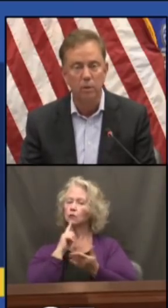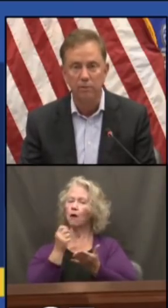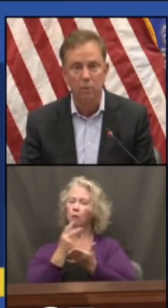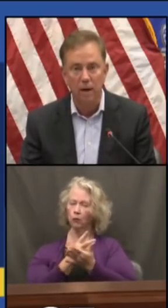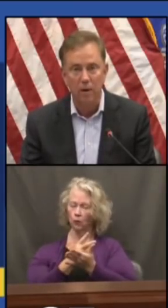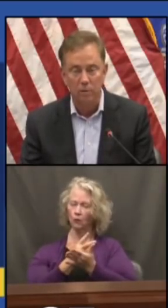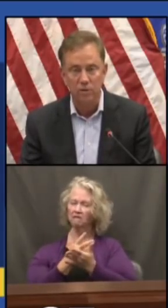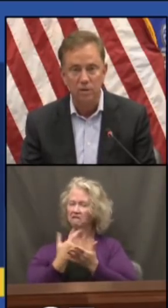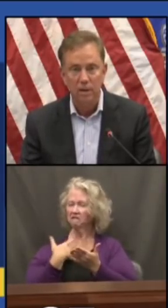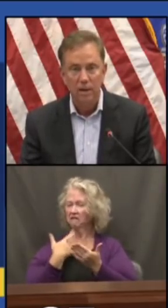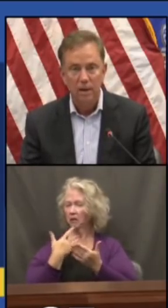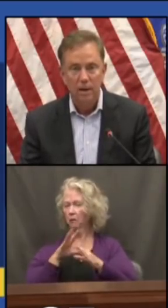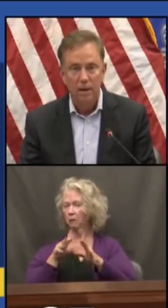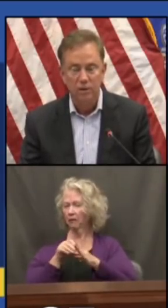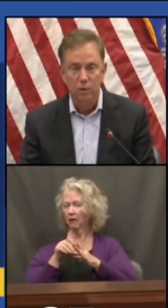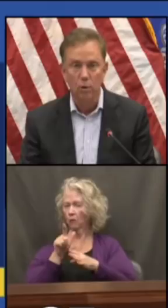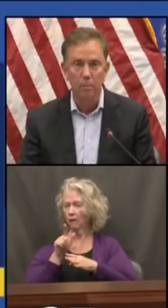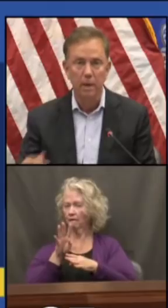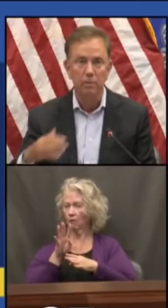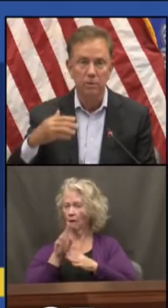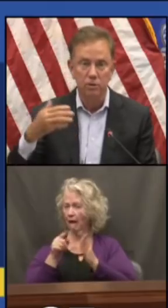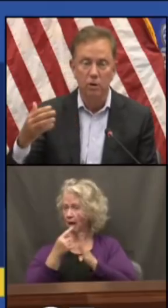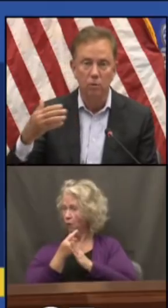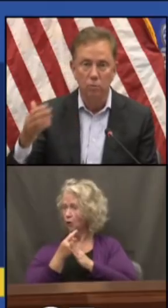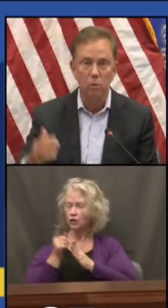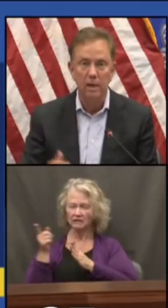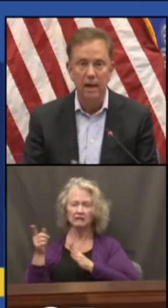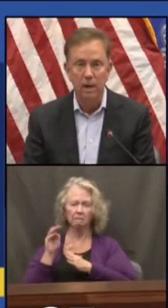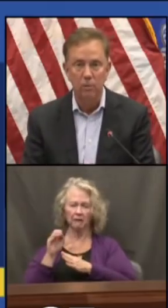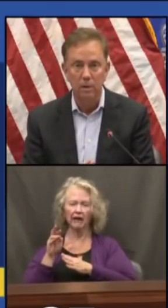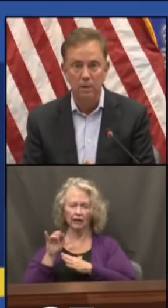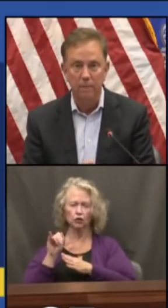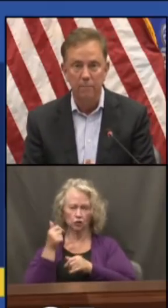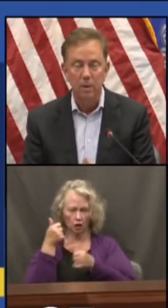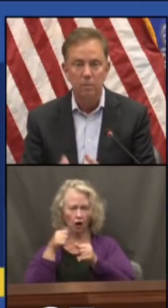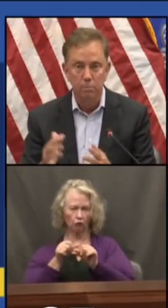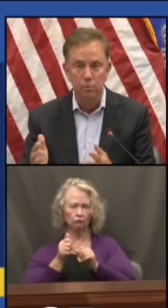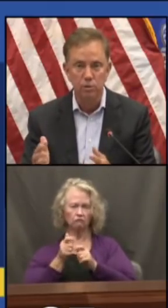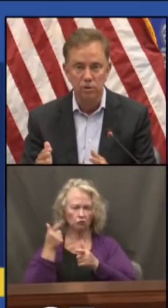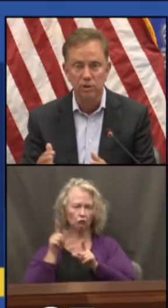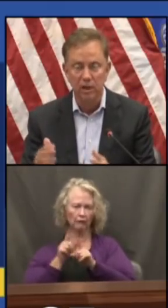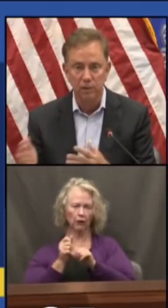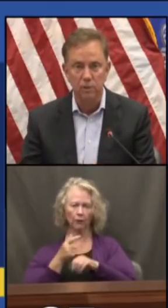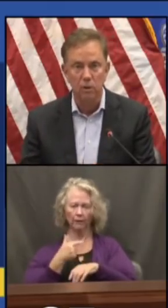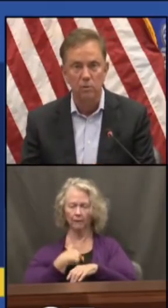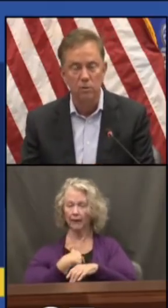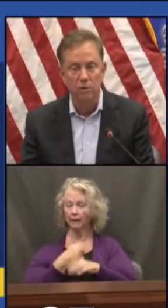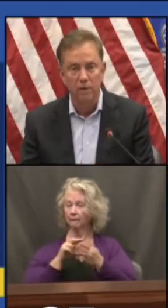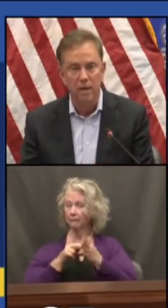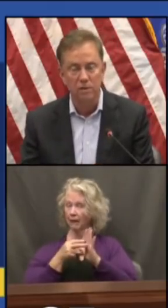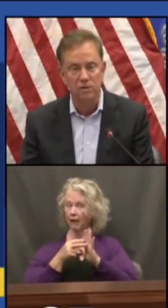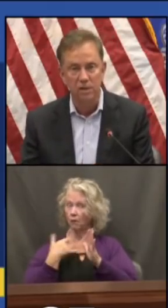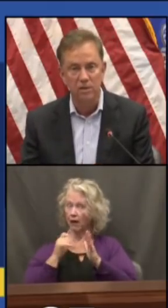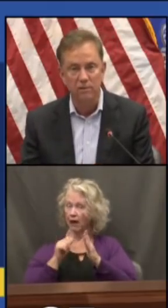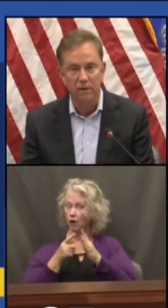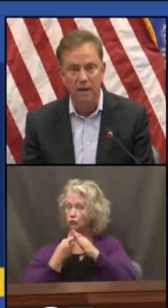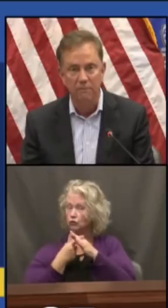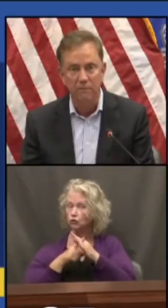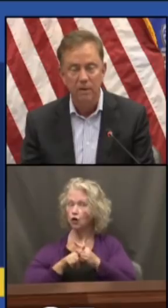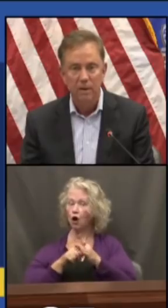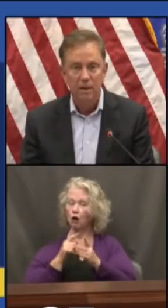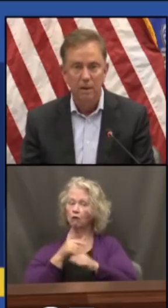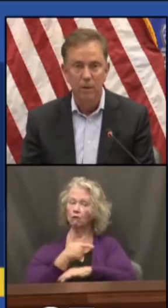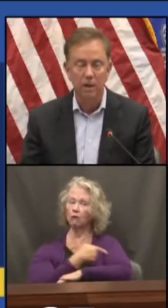within 24 hours. So we'll be able to start rolling out booster shots for those over the age of